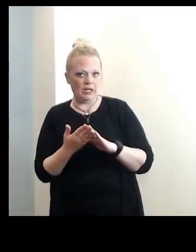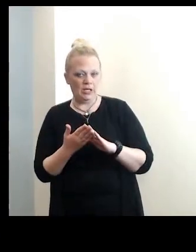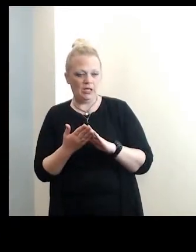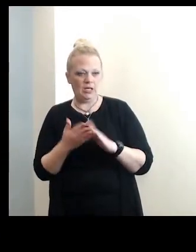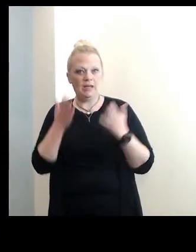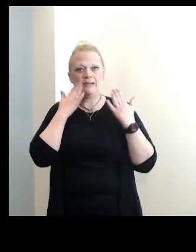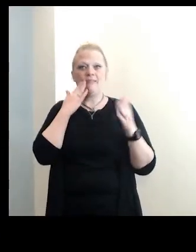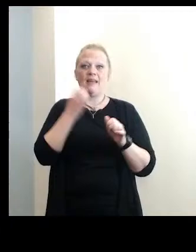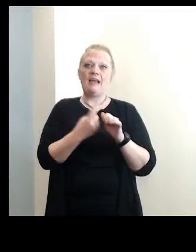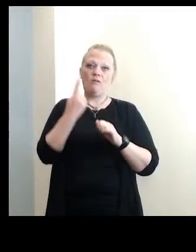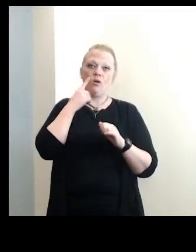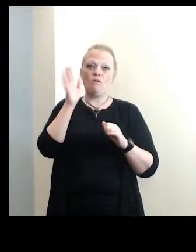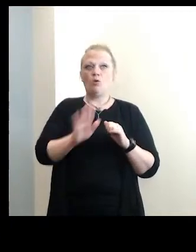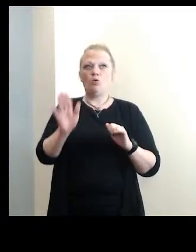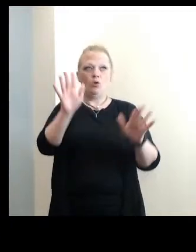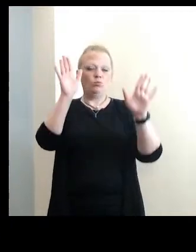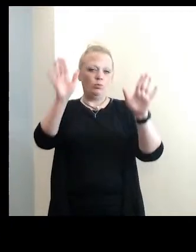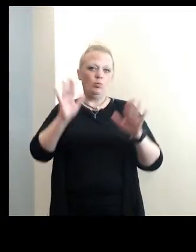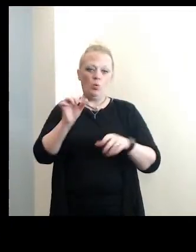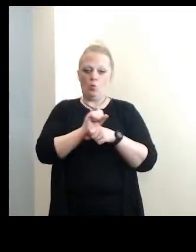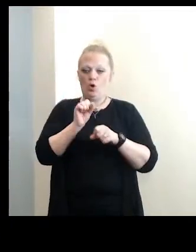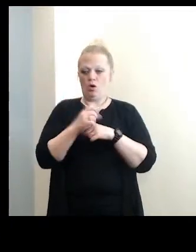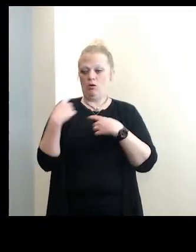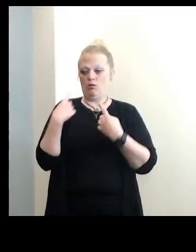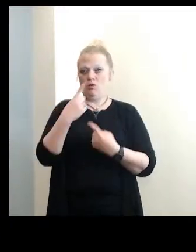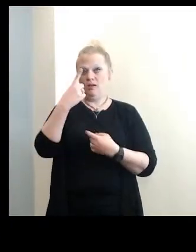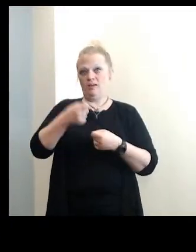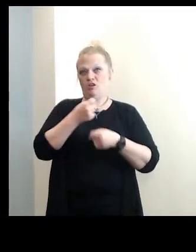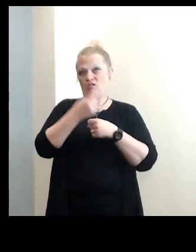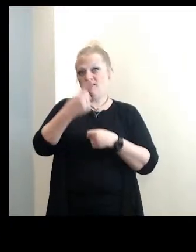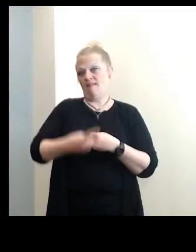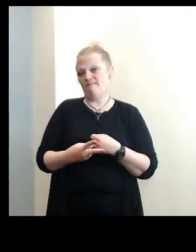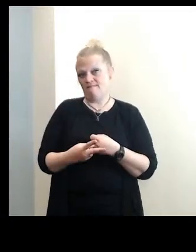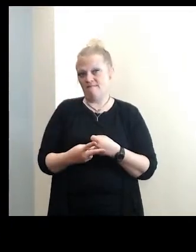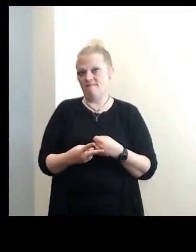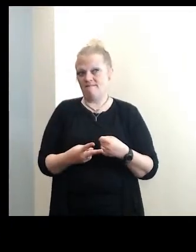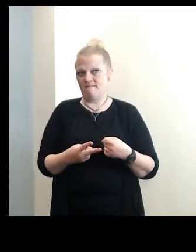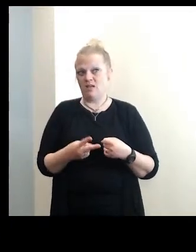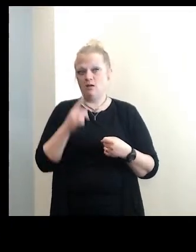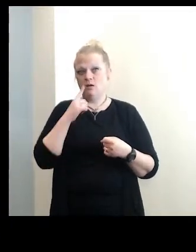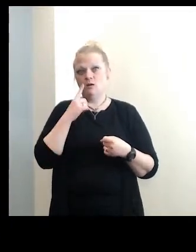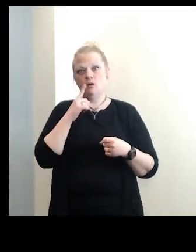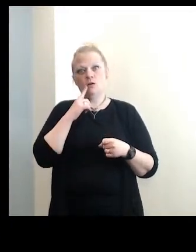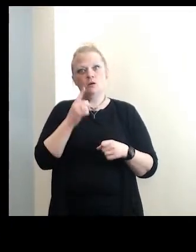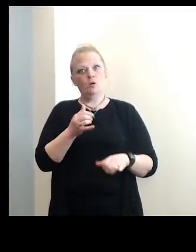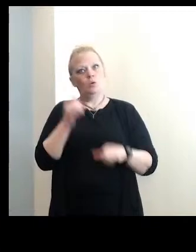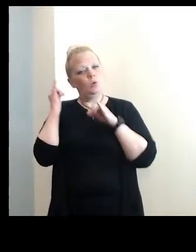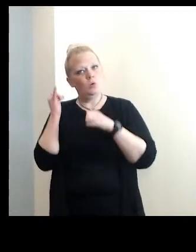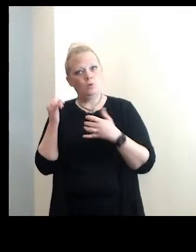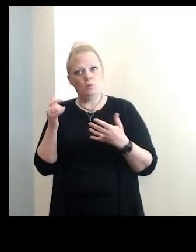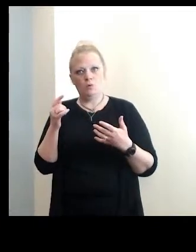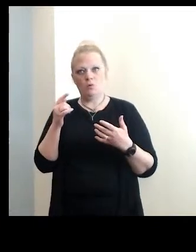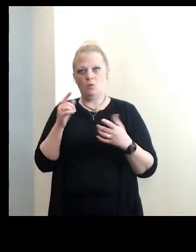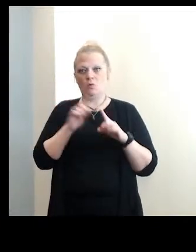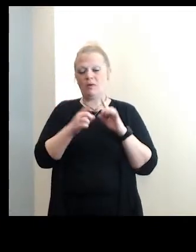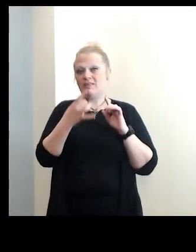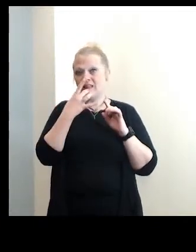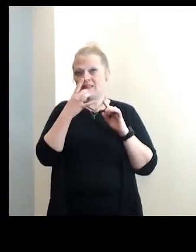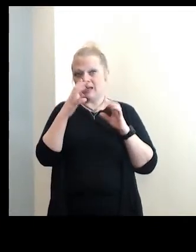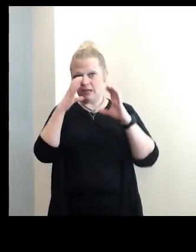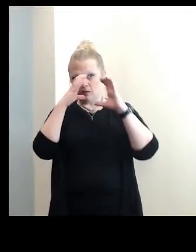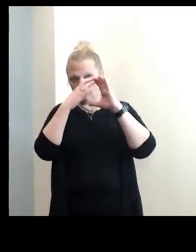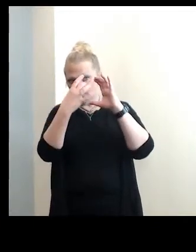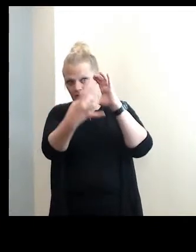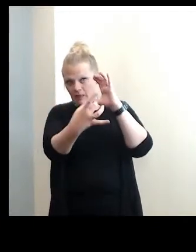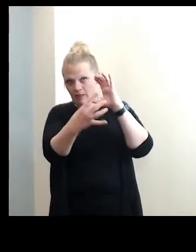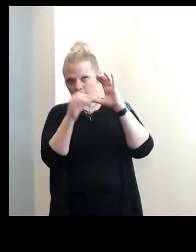and I thank everybody for the tremendous work this past year and a half or so. It has been a long slog. The light at the end of the tunnel, we're